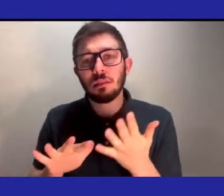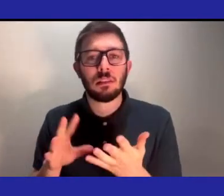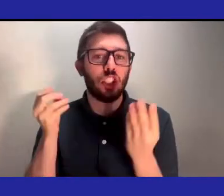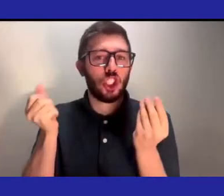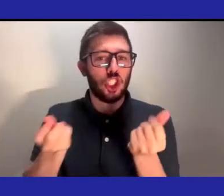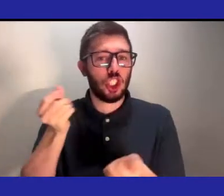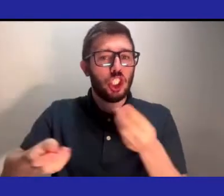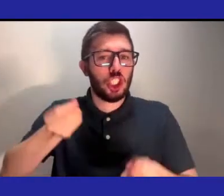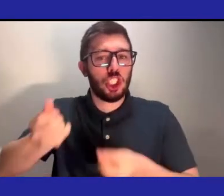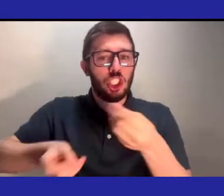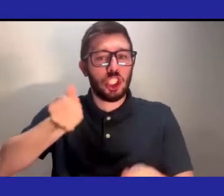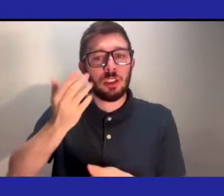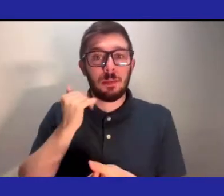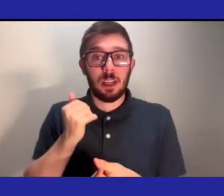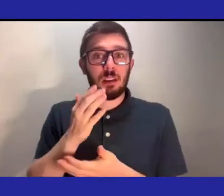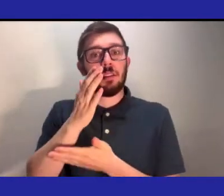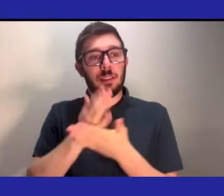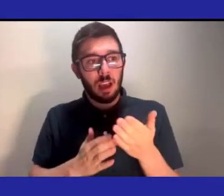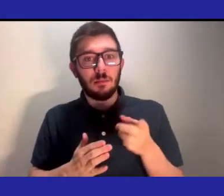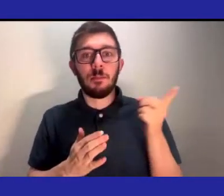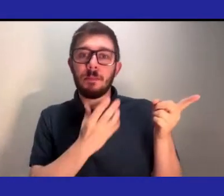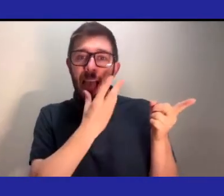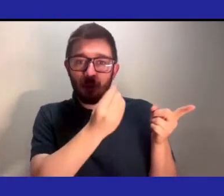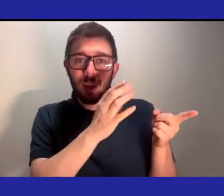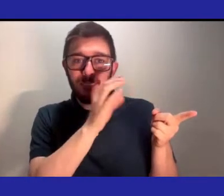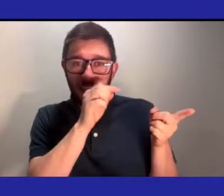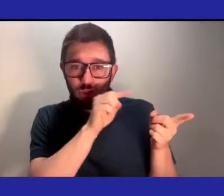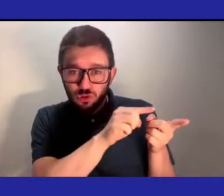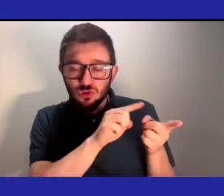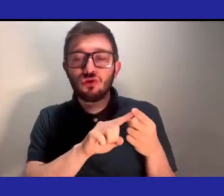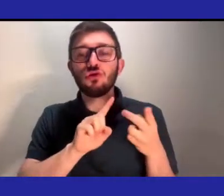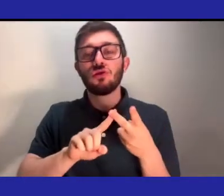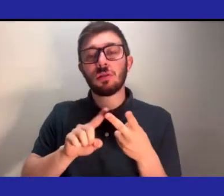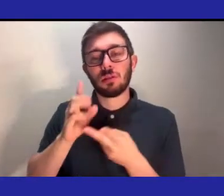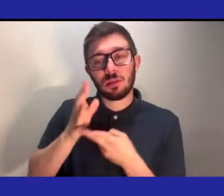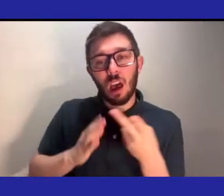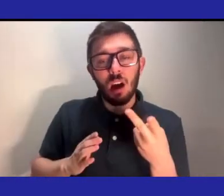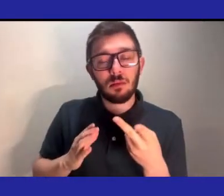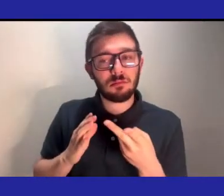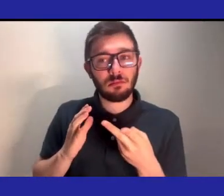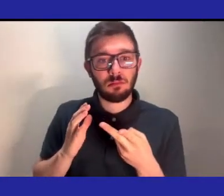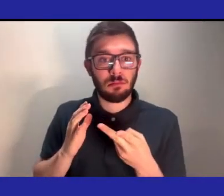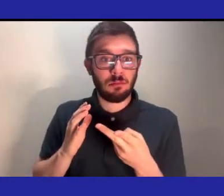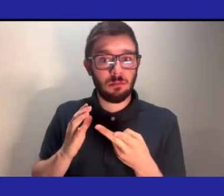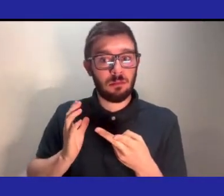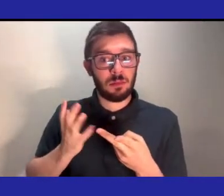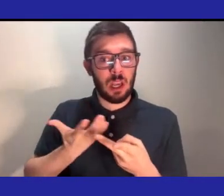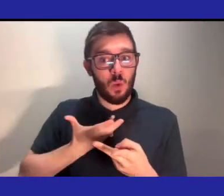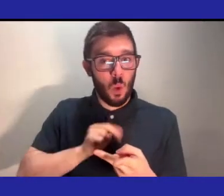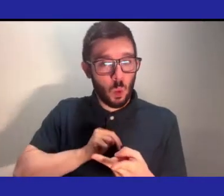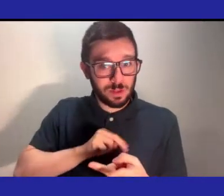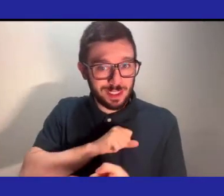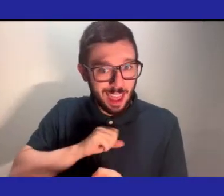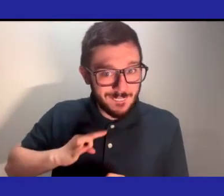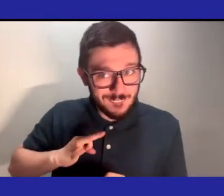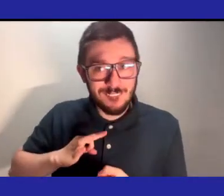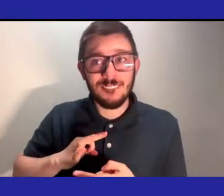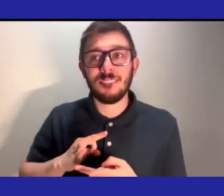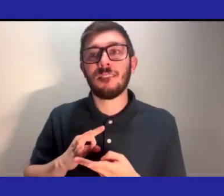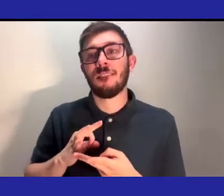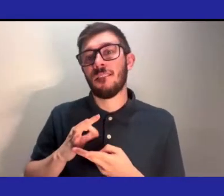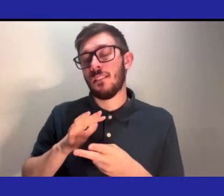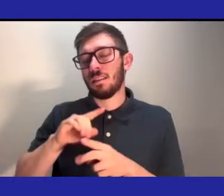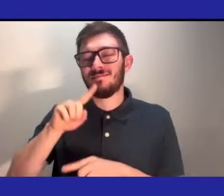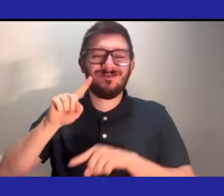to do it. Some were using outside vendors, some were using vendors, their own staff. And so